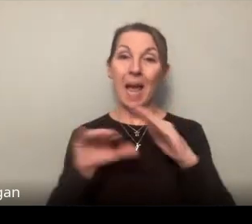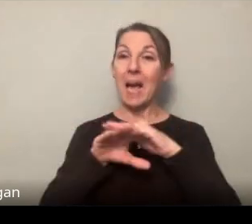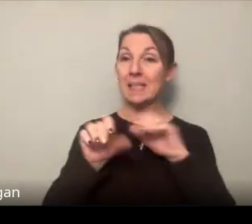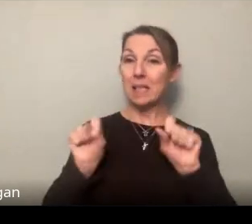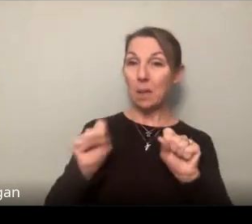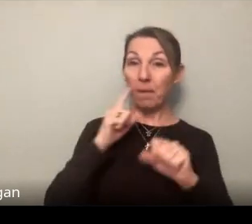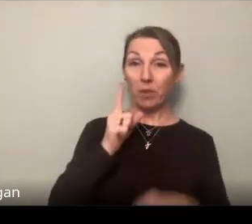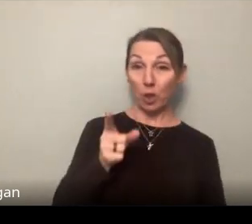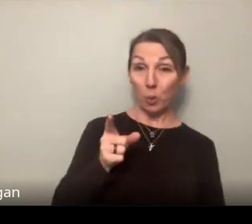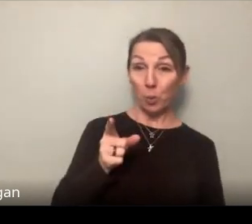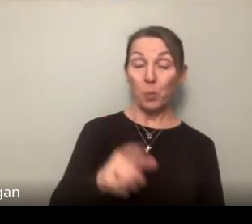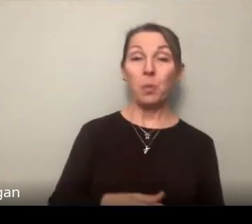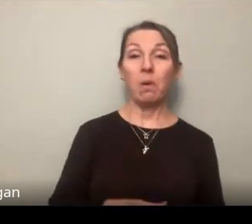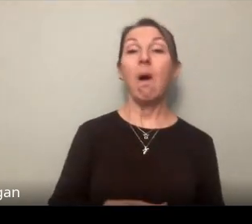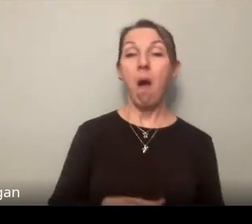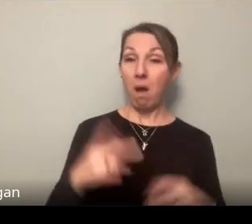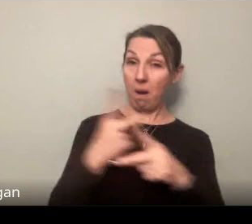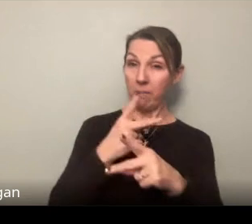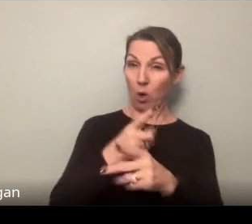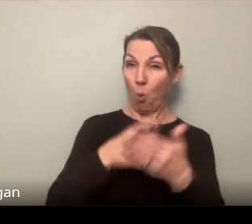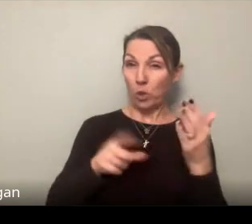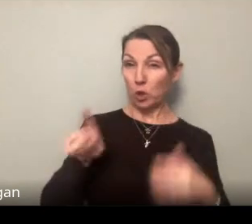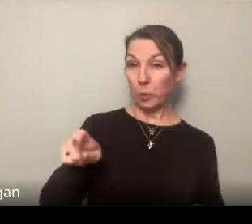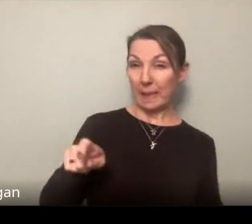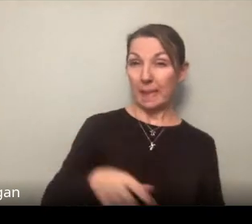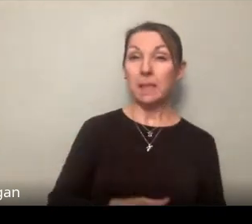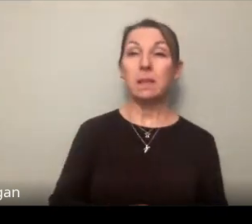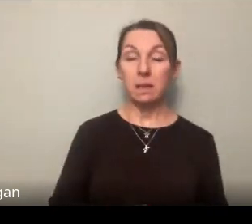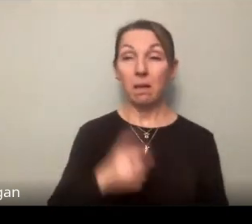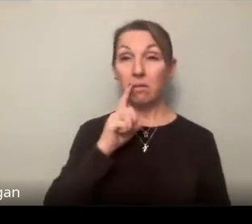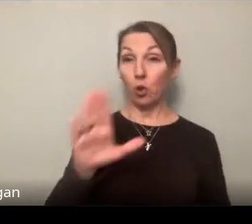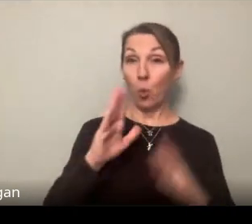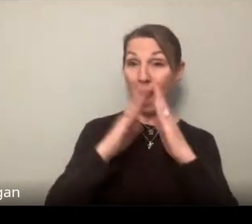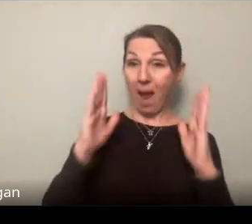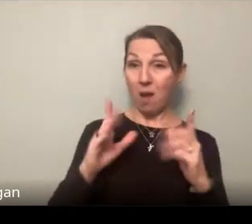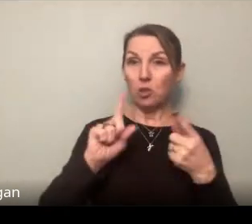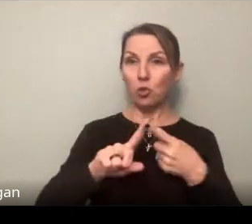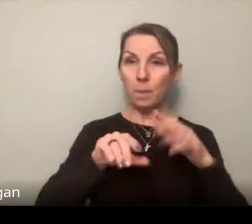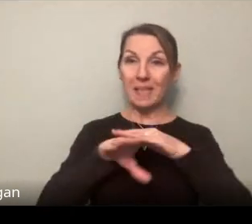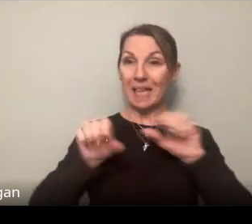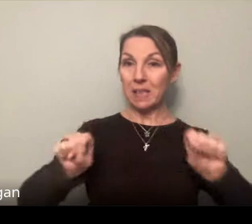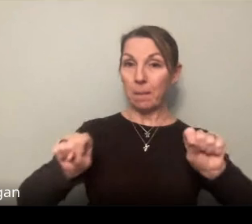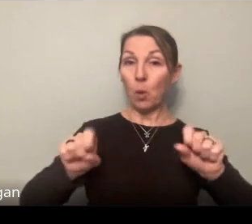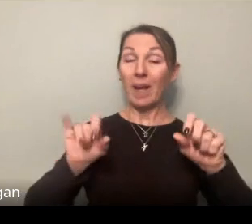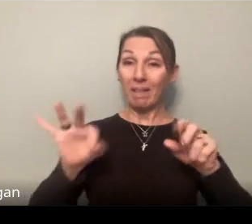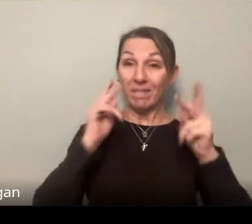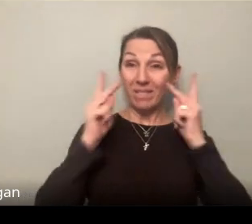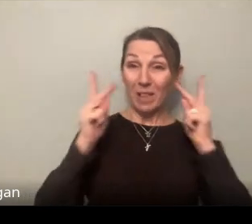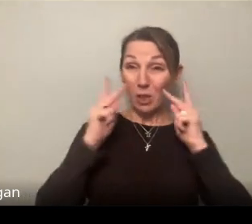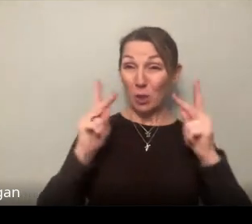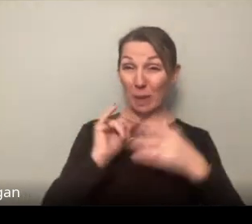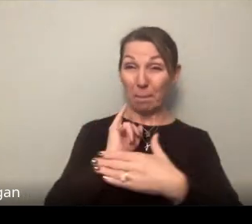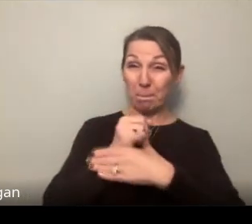accessible for you. Kind of figure out what you need for your house in order to be accessible. If you're visually impaired or